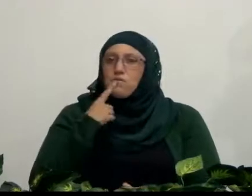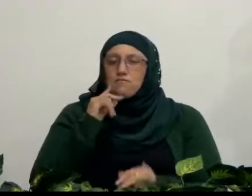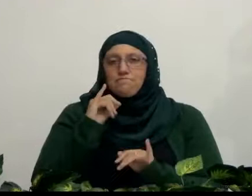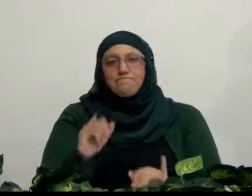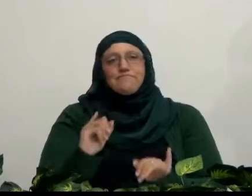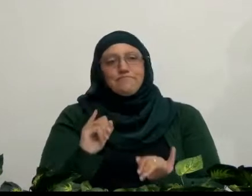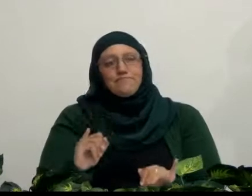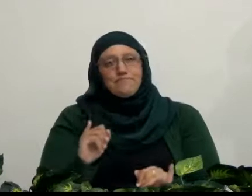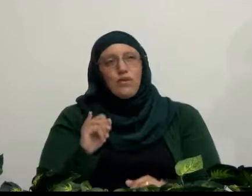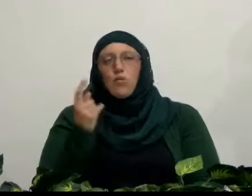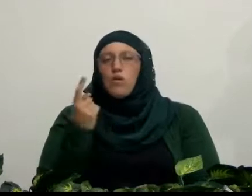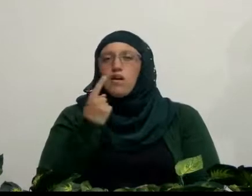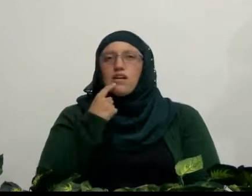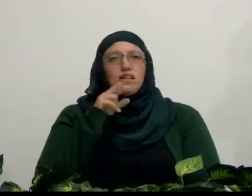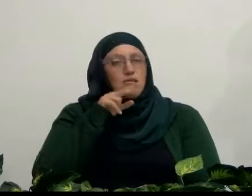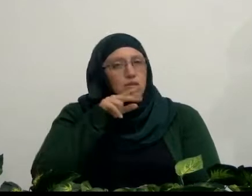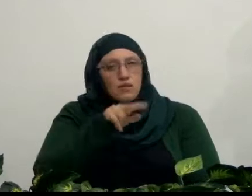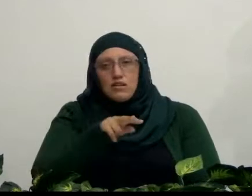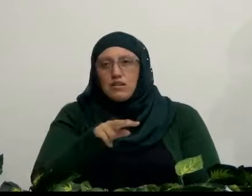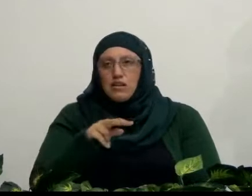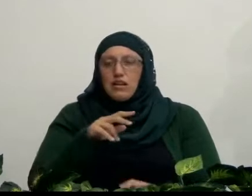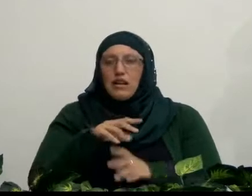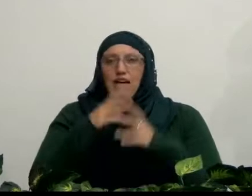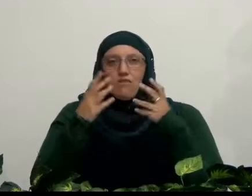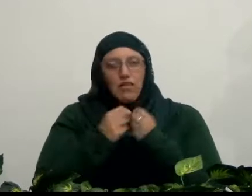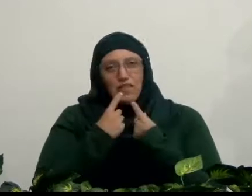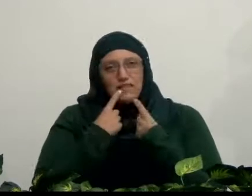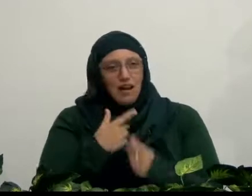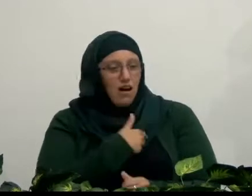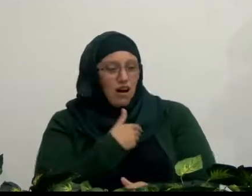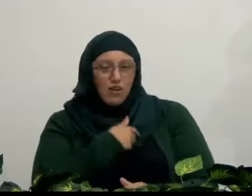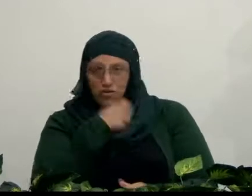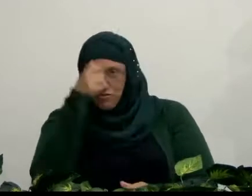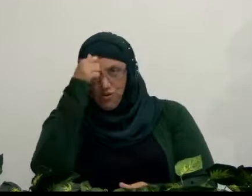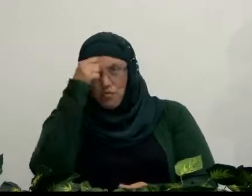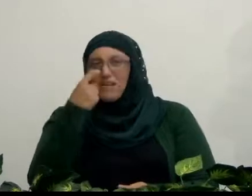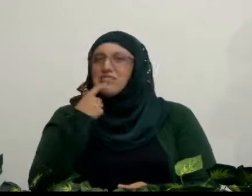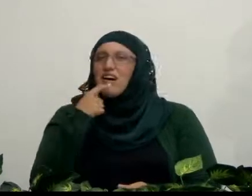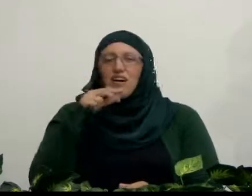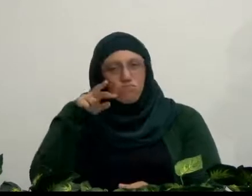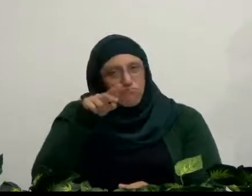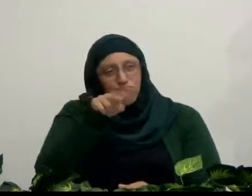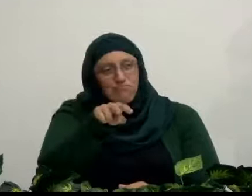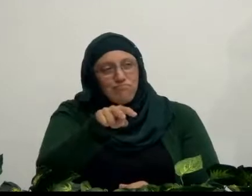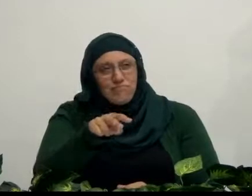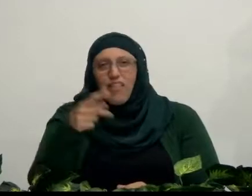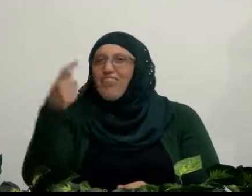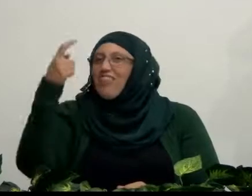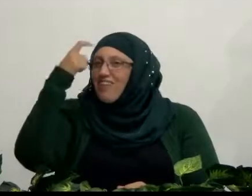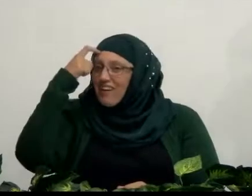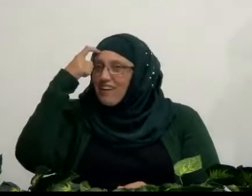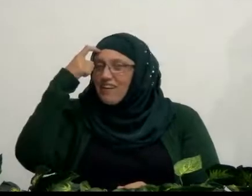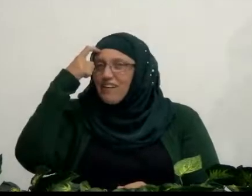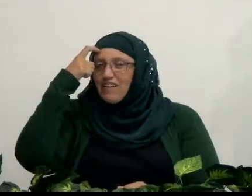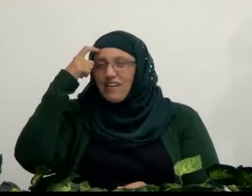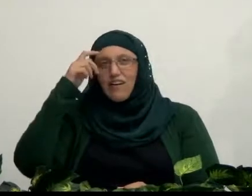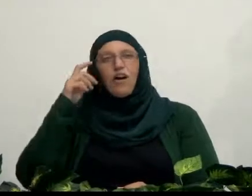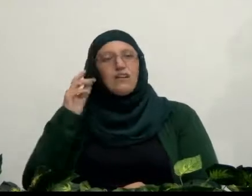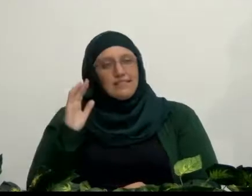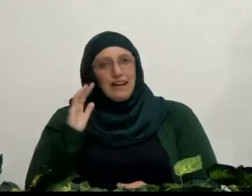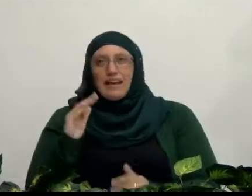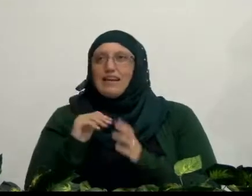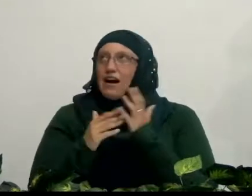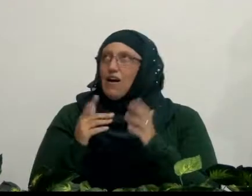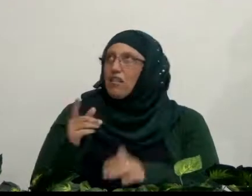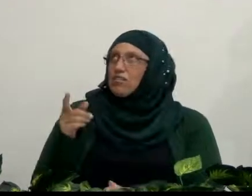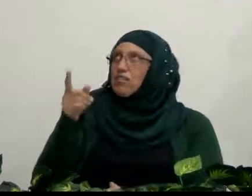as saying with their tongues contrarily to what their hearts concealed, think lightly of it while it is with